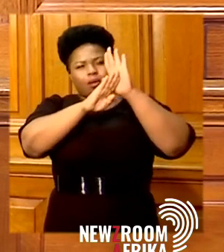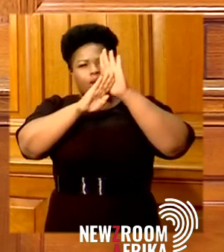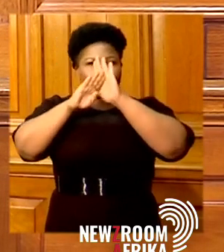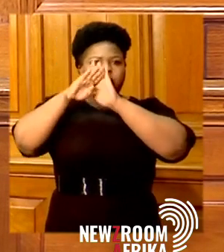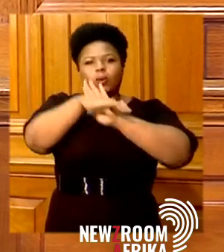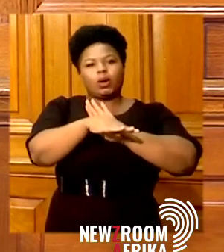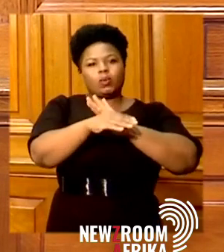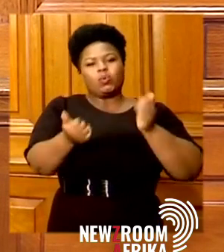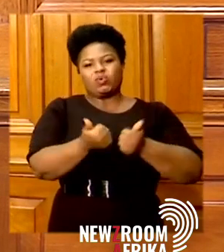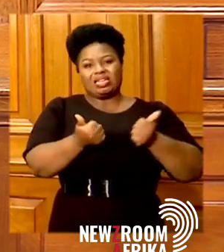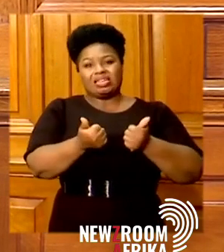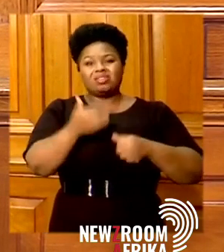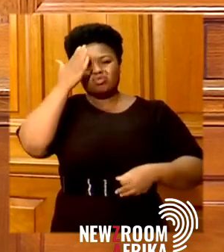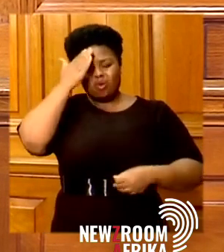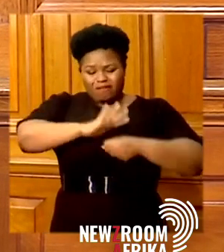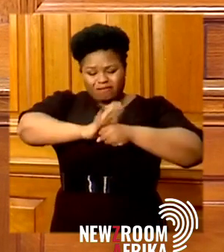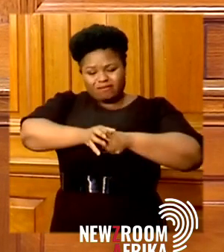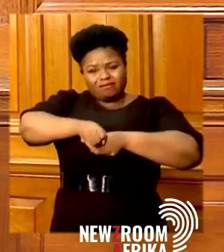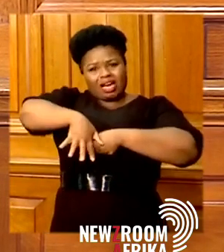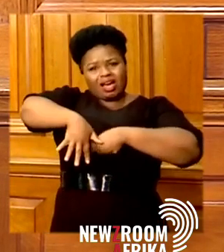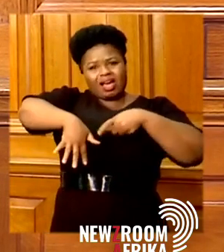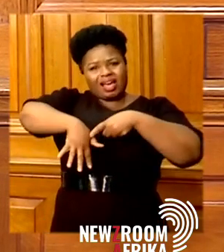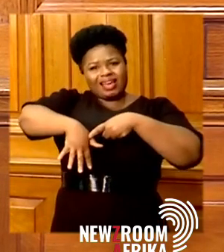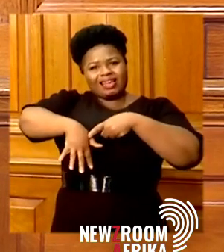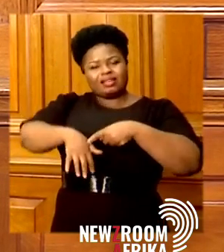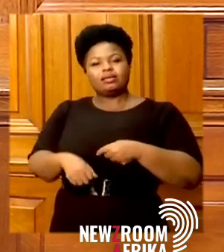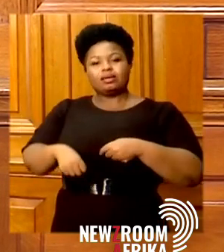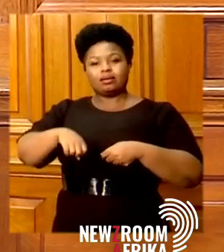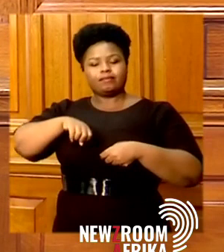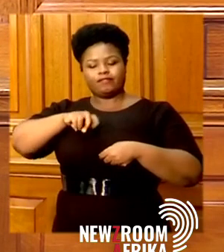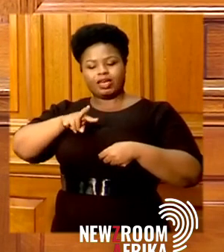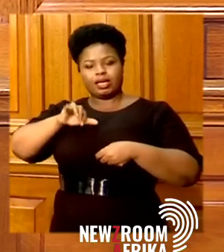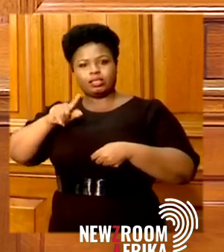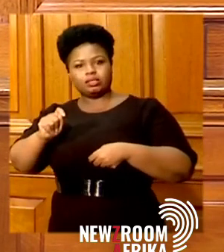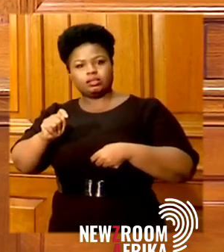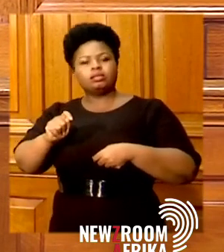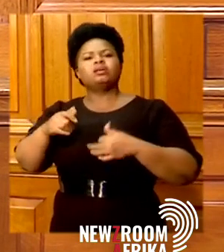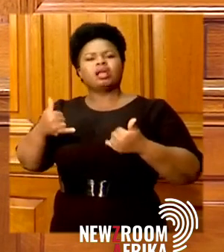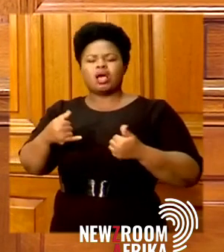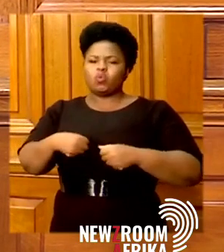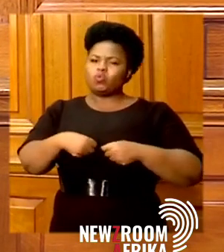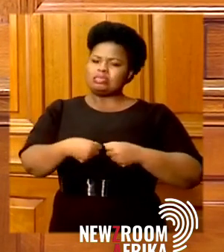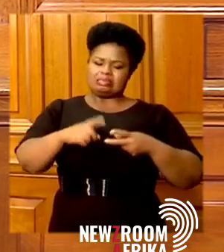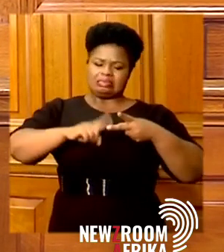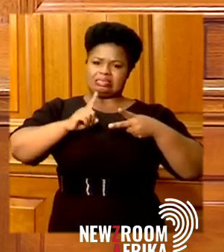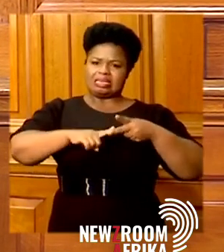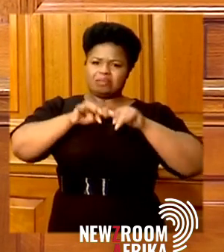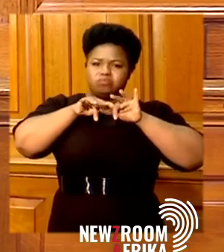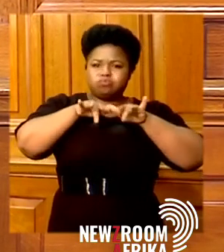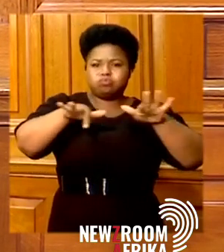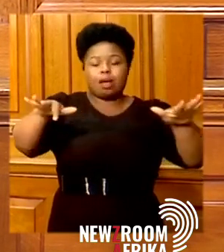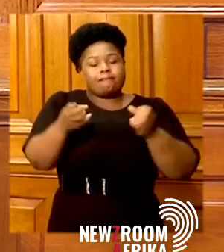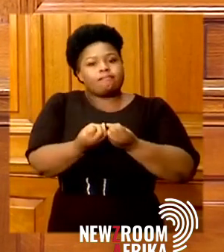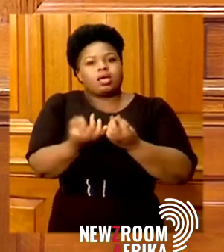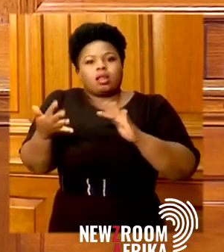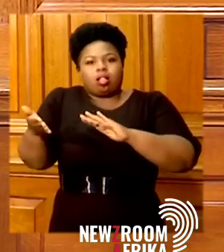Driven by a new variant of the virus, the second wave was far more devastating and caused